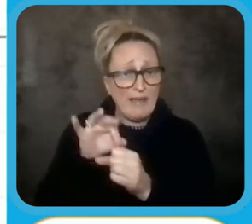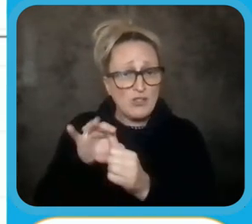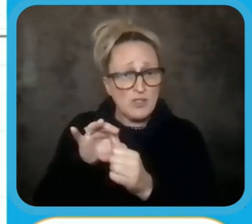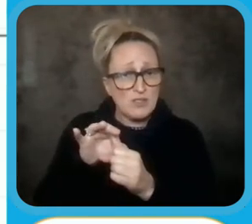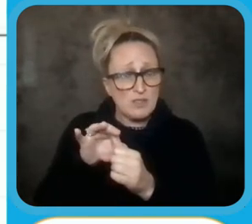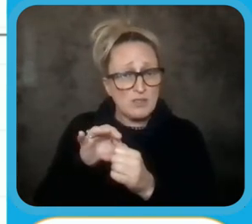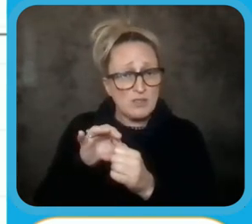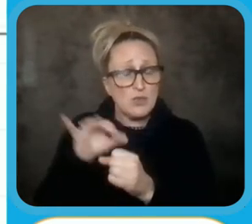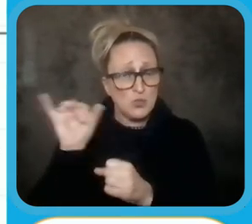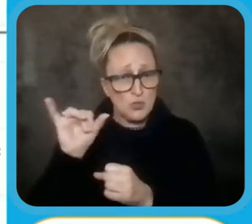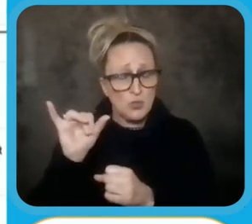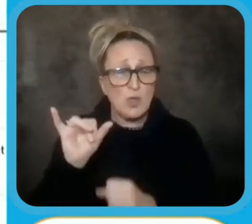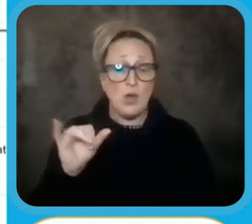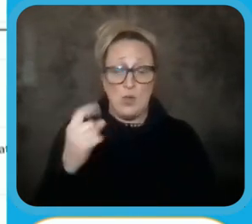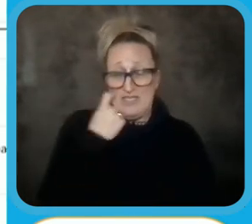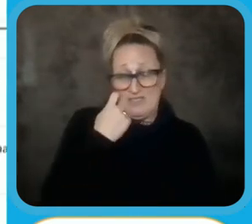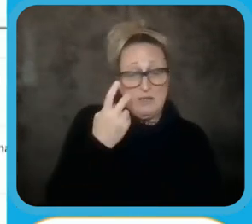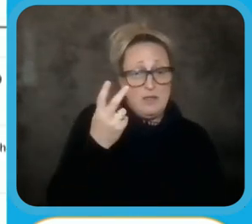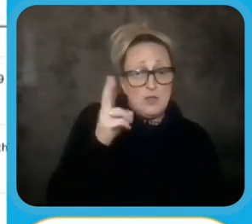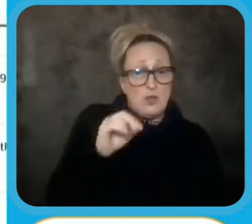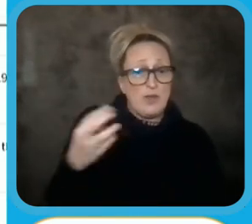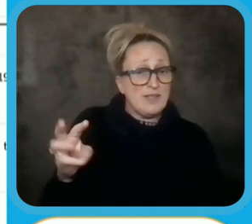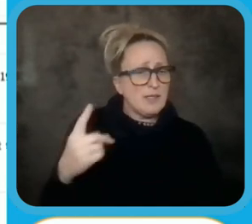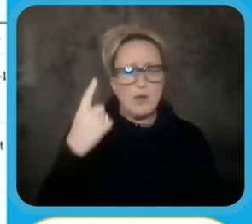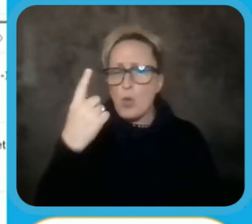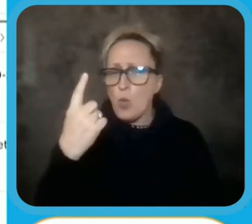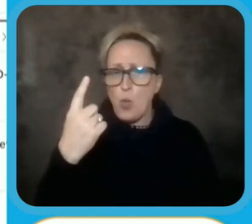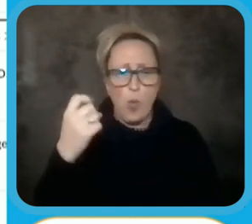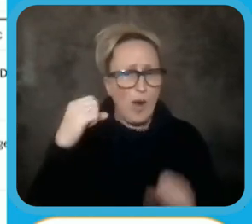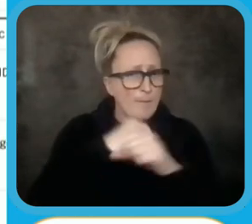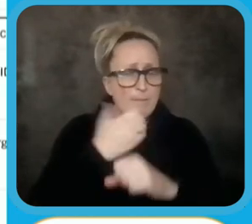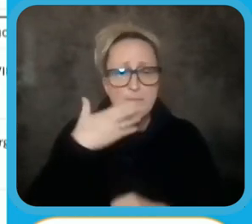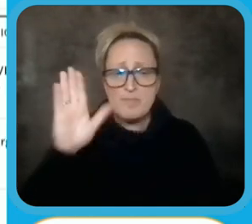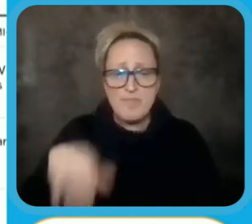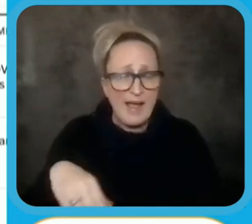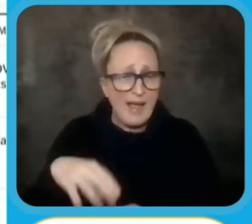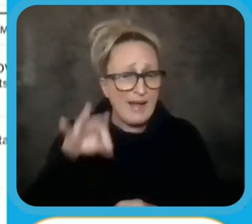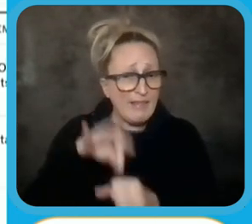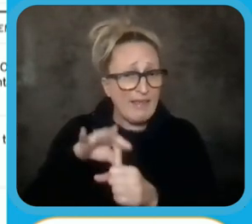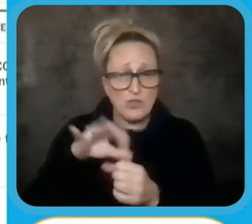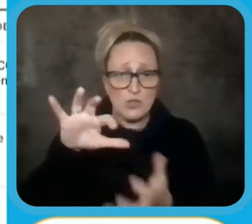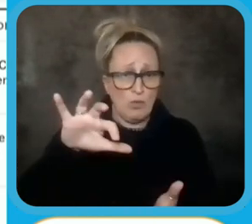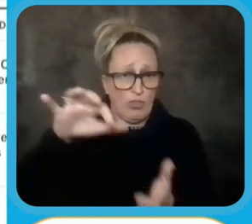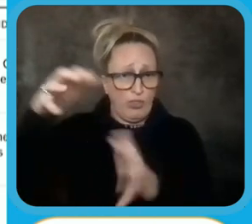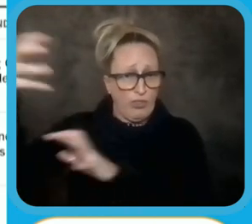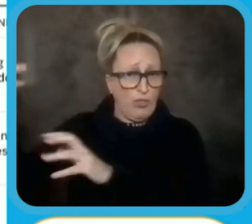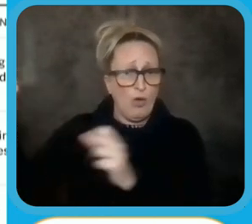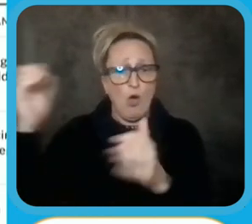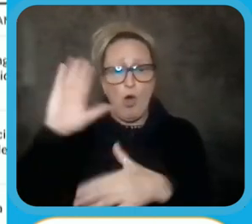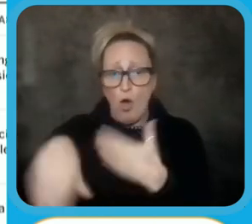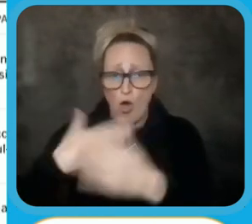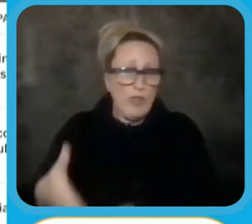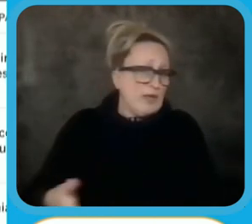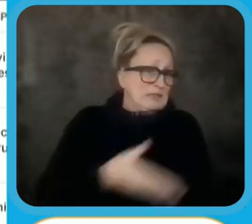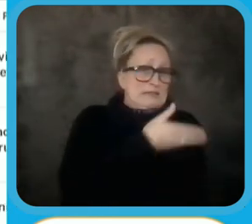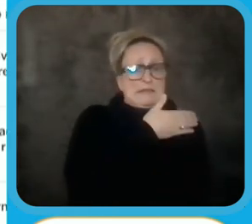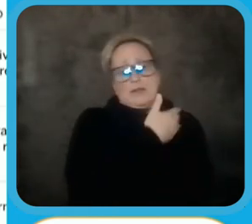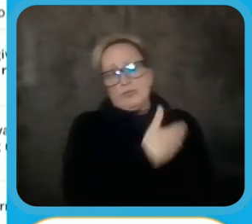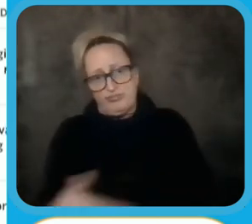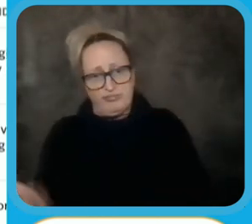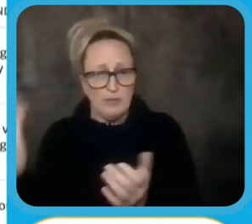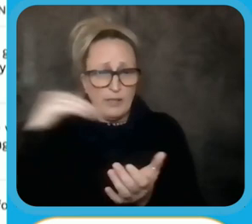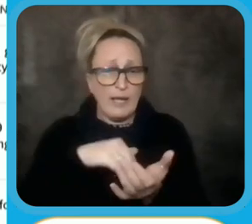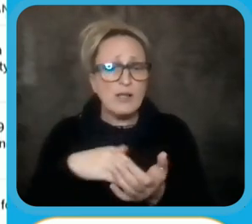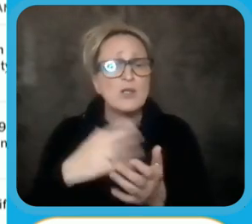in 2016, it only takes one bad election to undo all the advances we have made. That's why